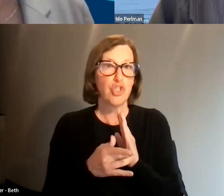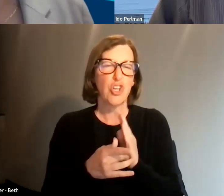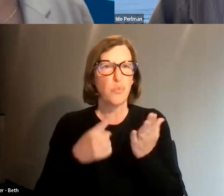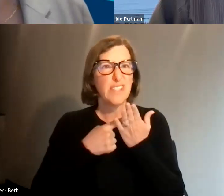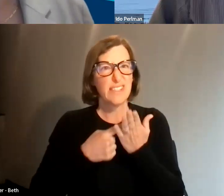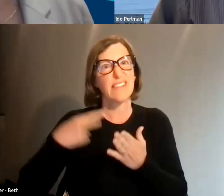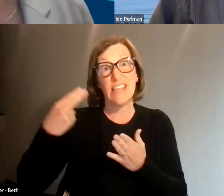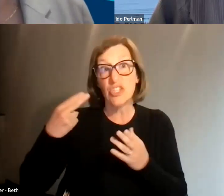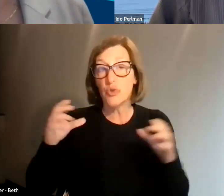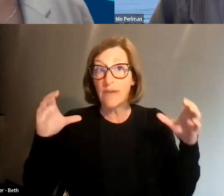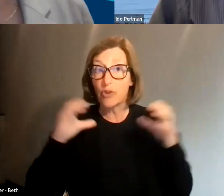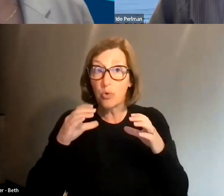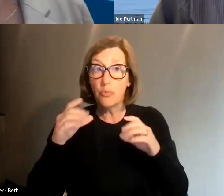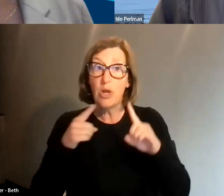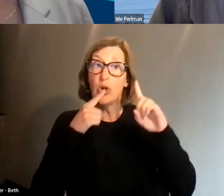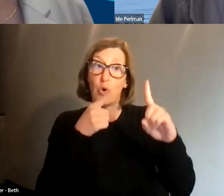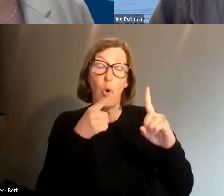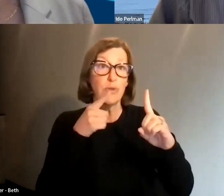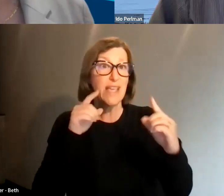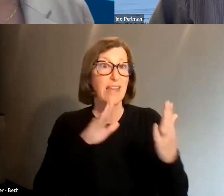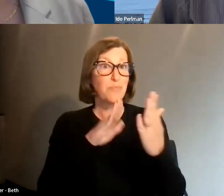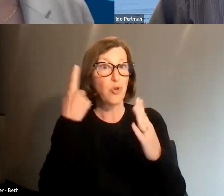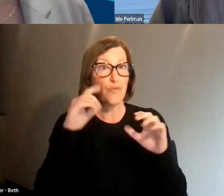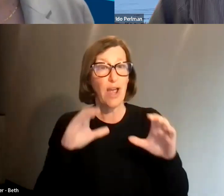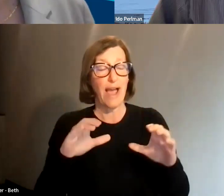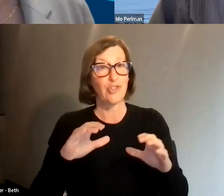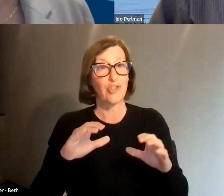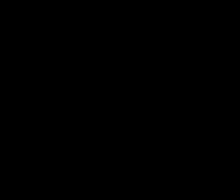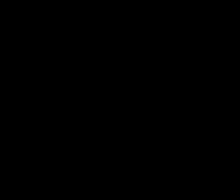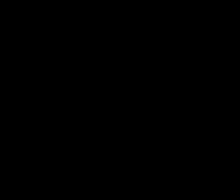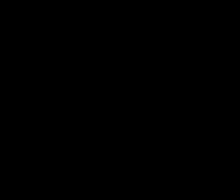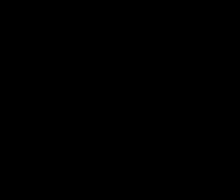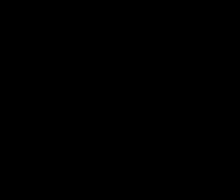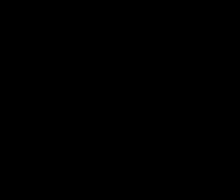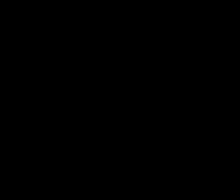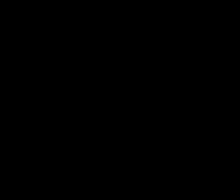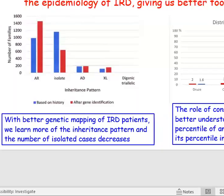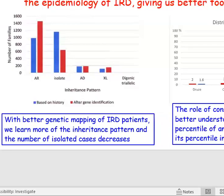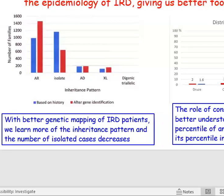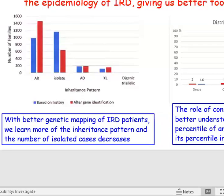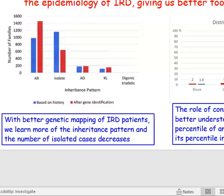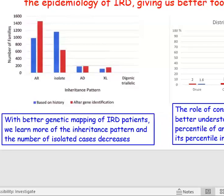consortium, goals, and modes of action. Dr. Perlman, the floor is yours.